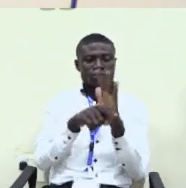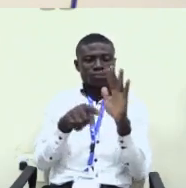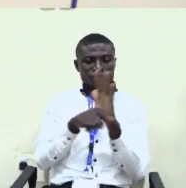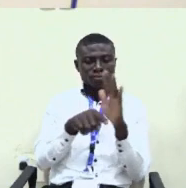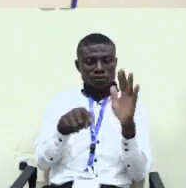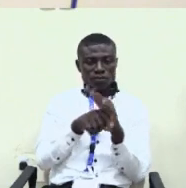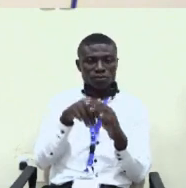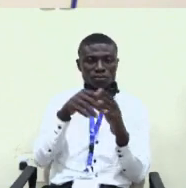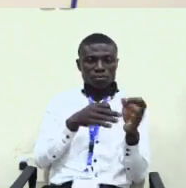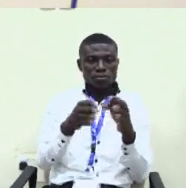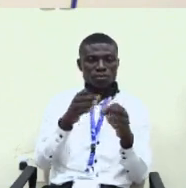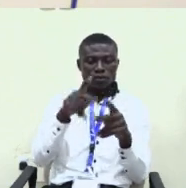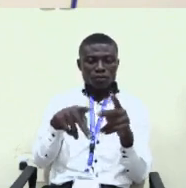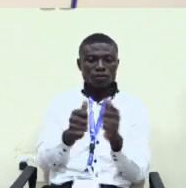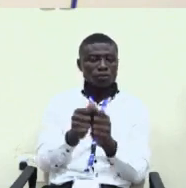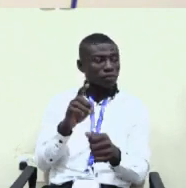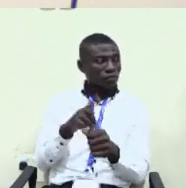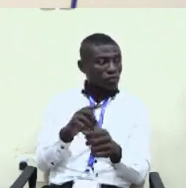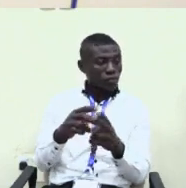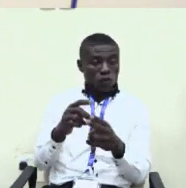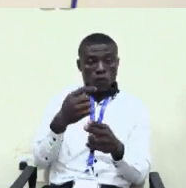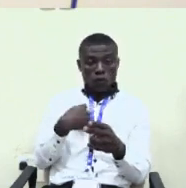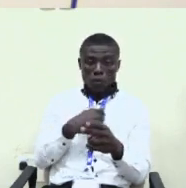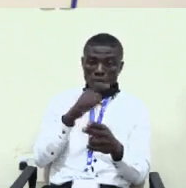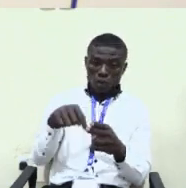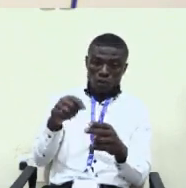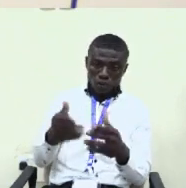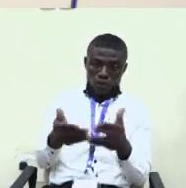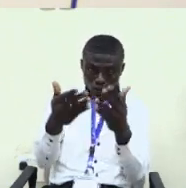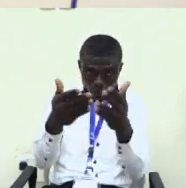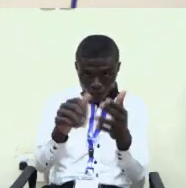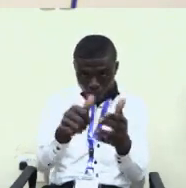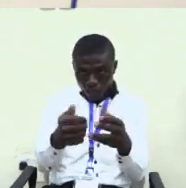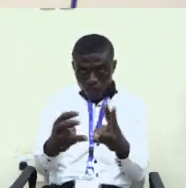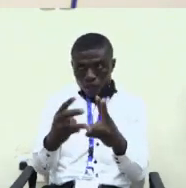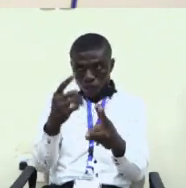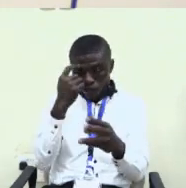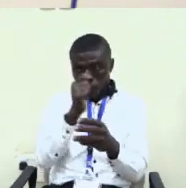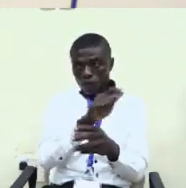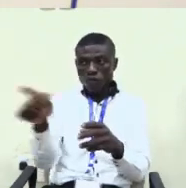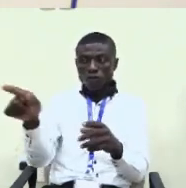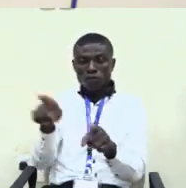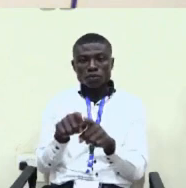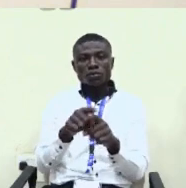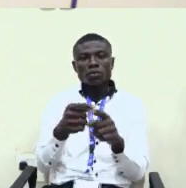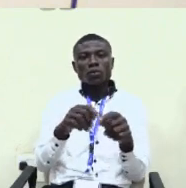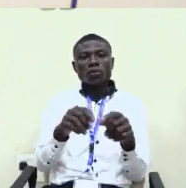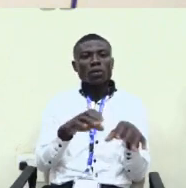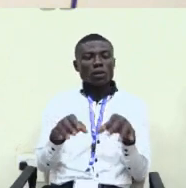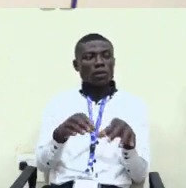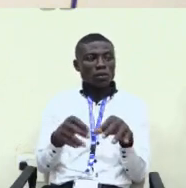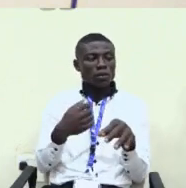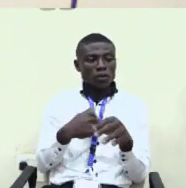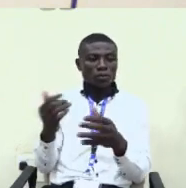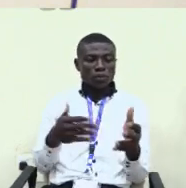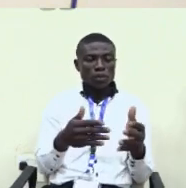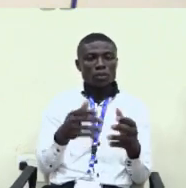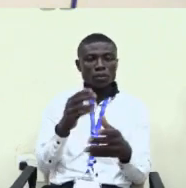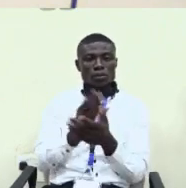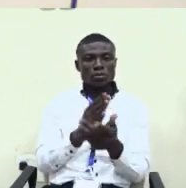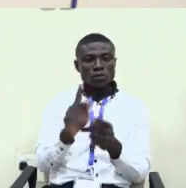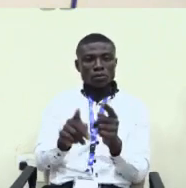in describing people with disabilities. So there is a need to provide alternatives for them. And in doing this, we brought on